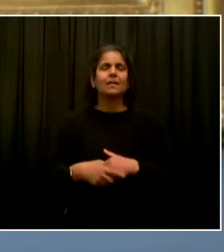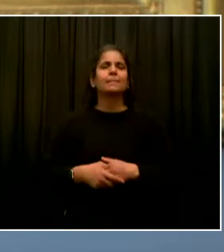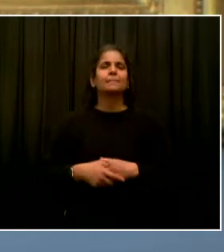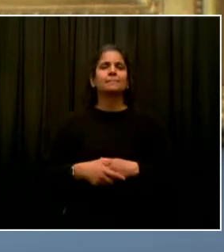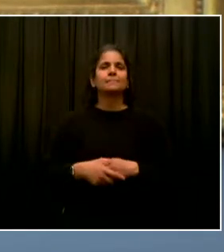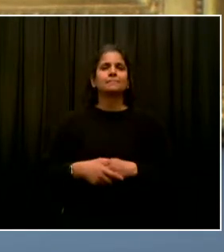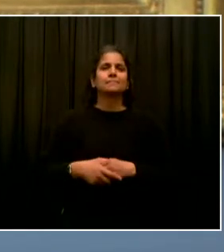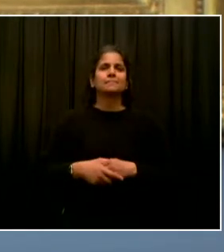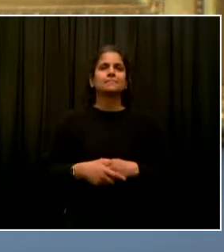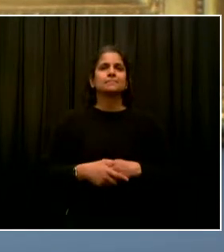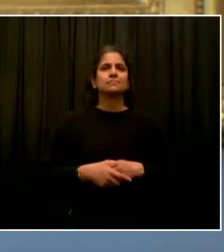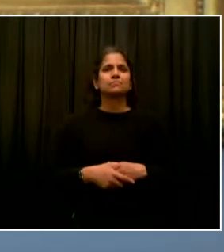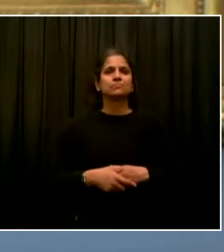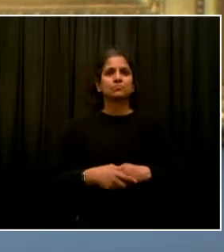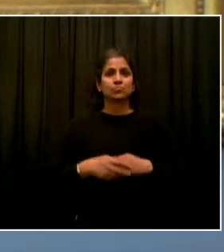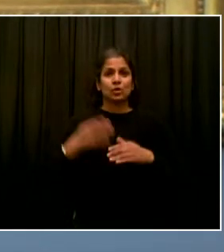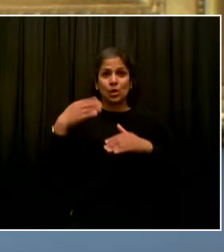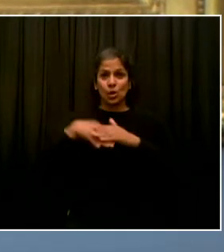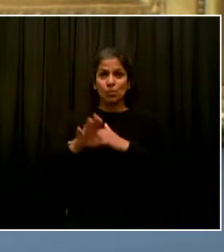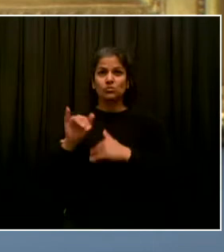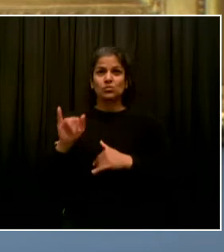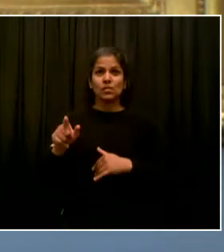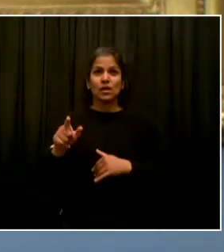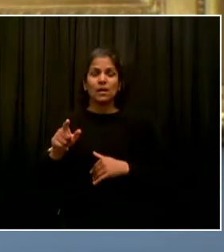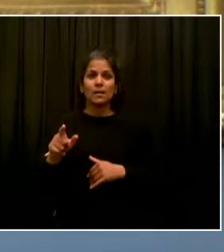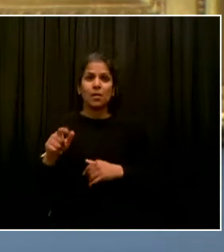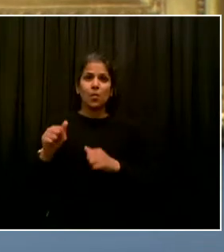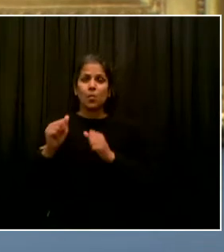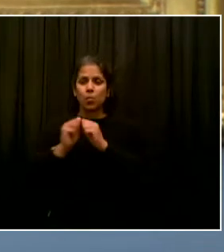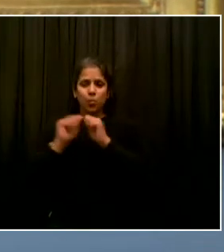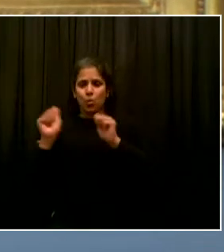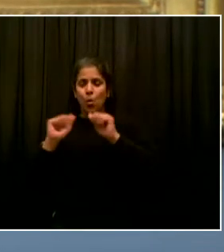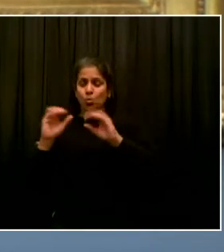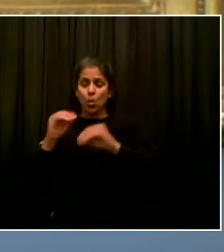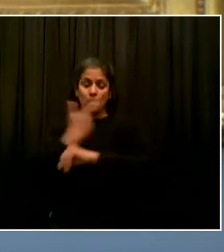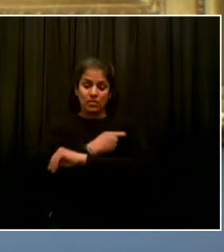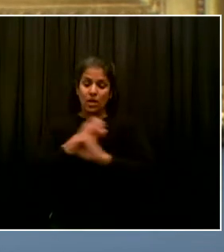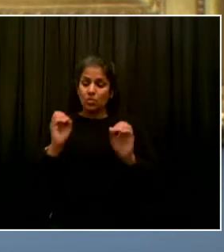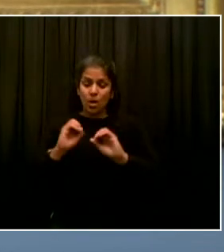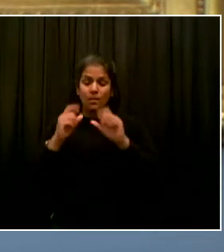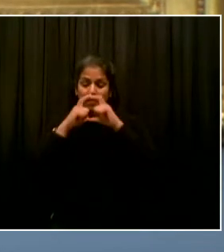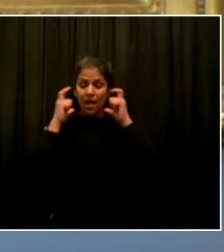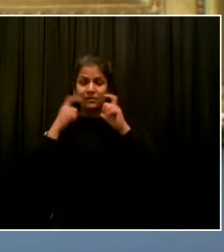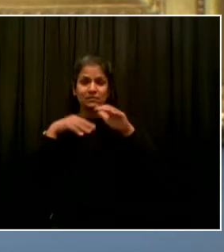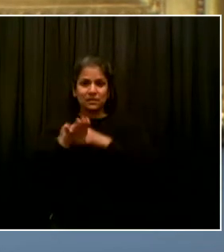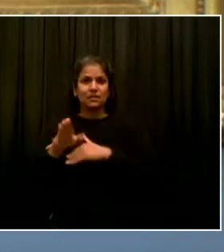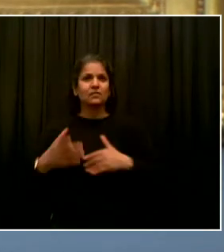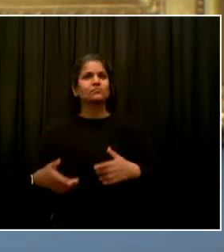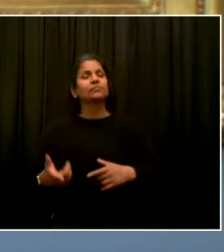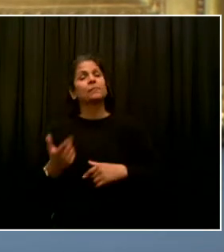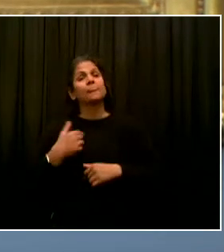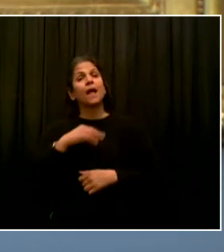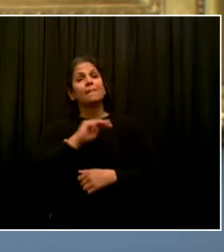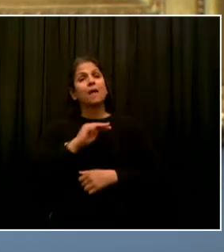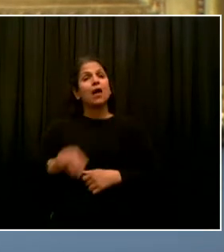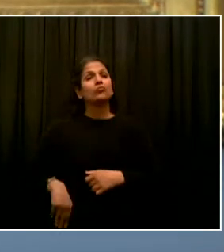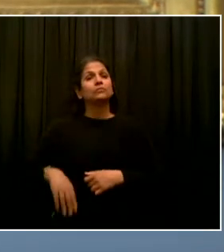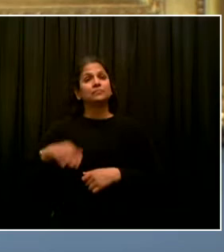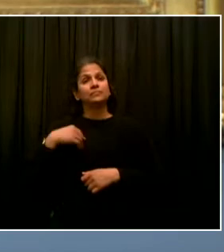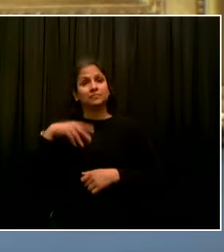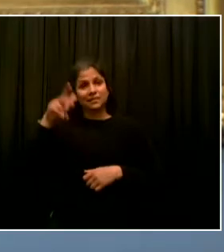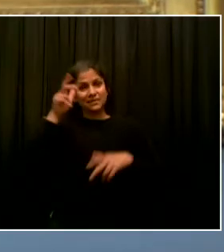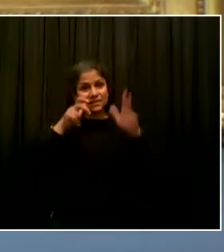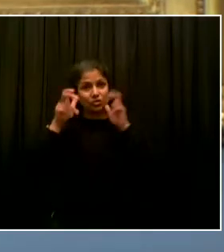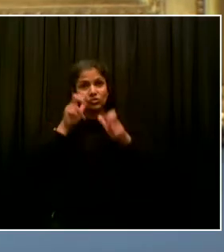indoors without any mask ruling for them? I listened to the advice of my doctors, and this is what the doctors told me to do, and that's